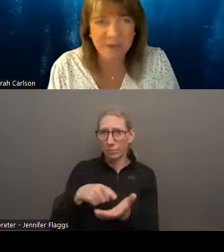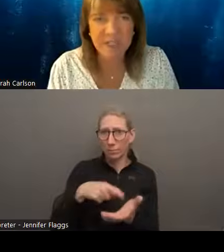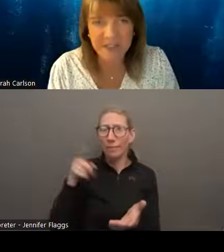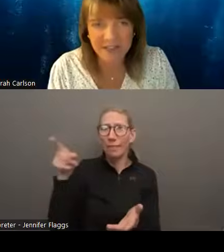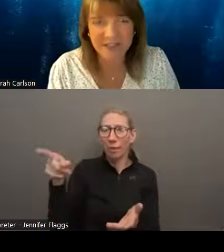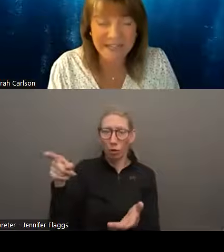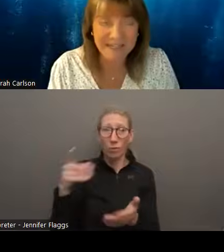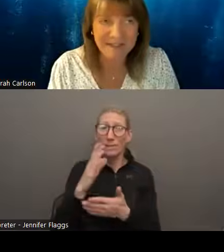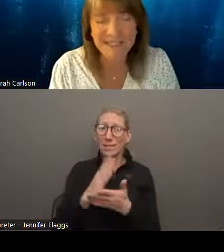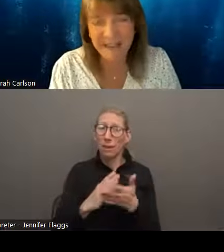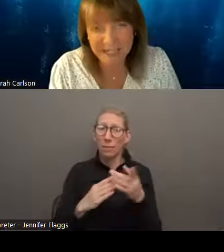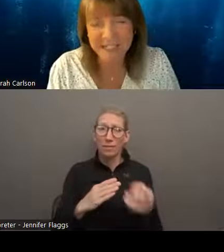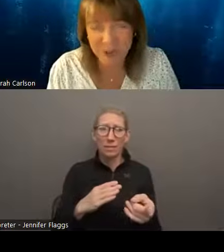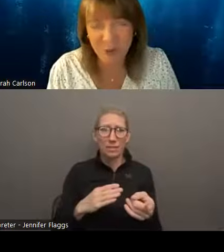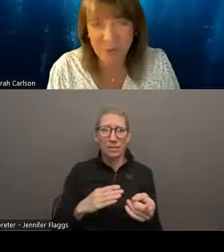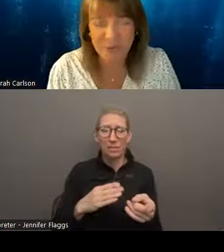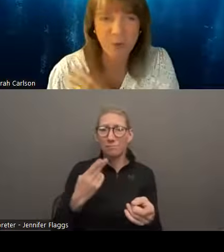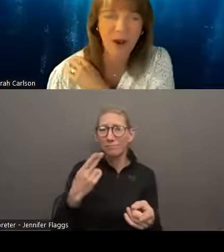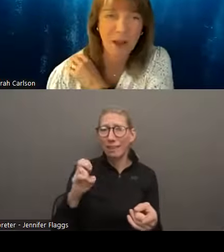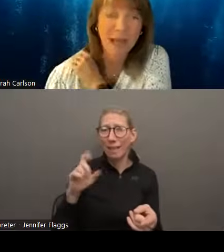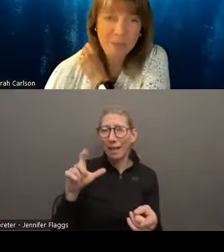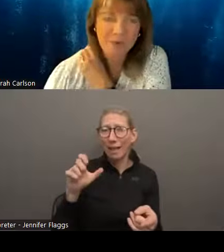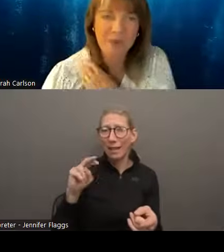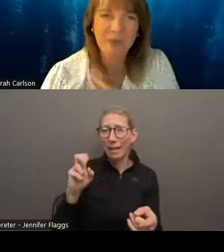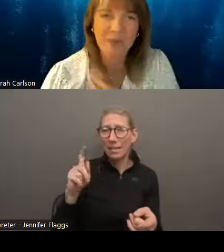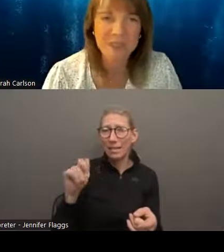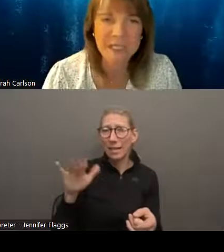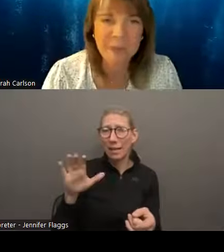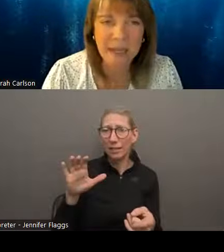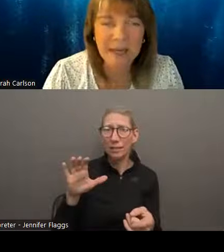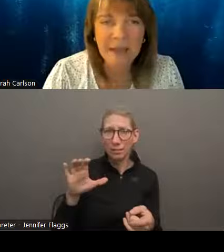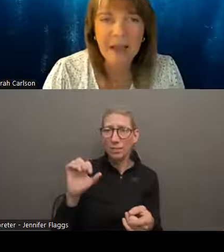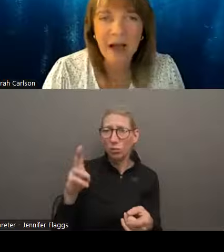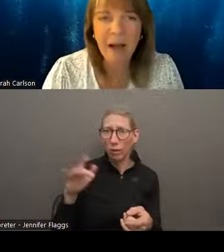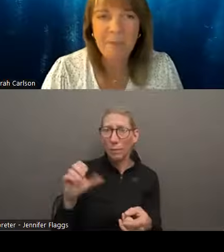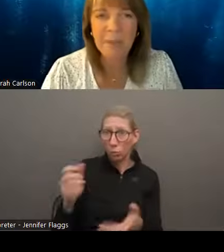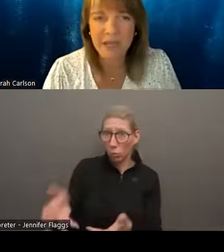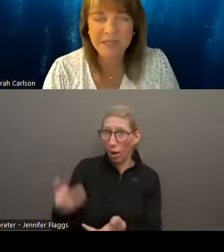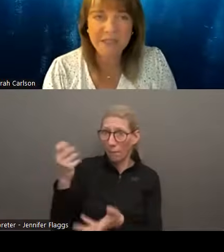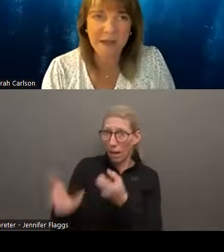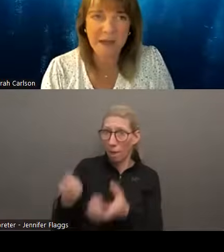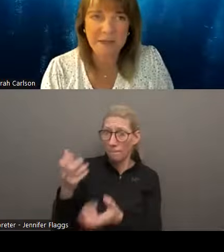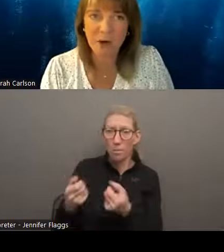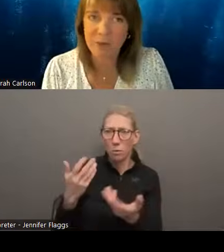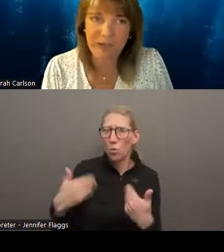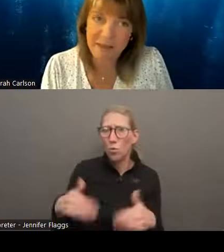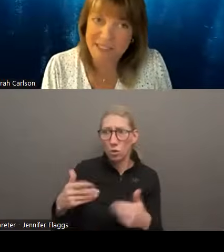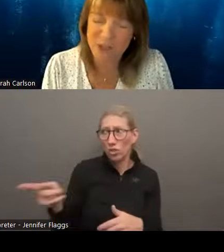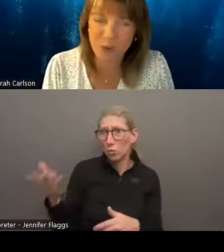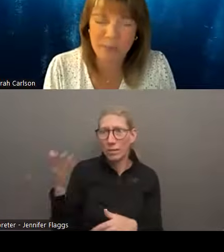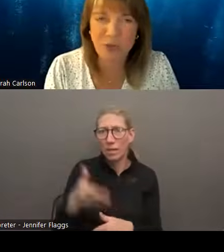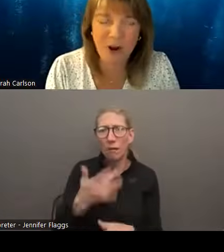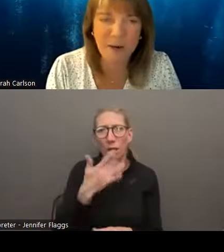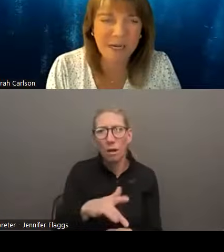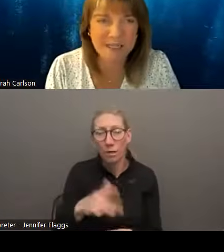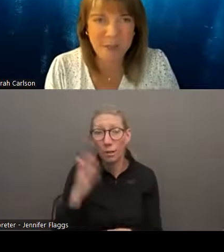some of these these Hellenistic ceramics were coming up from the seabed, because Hellenistic